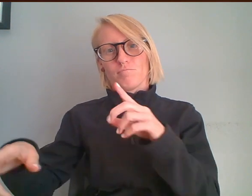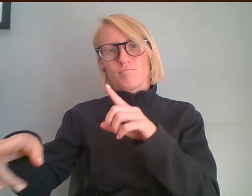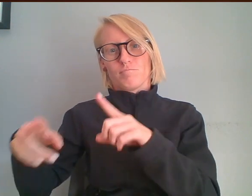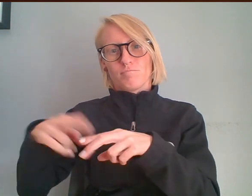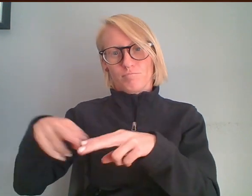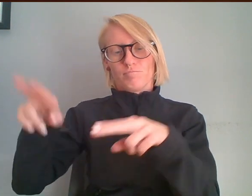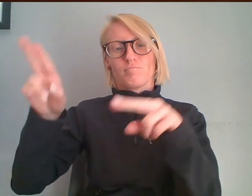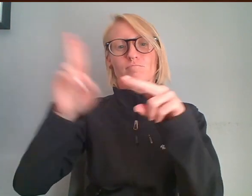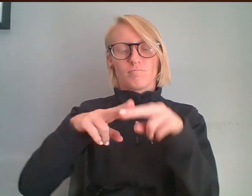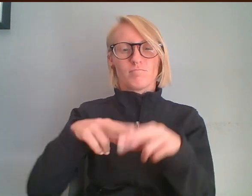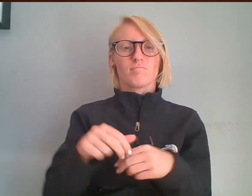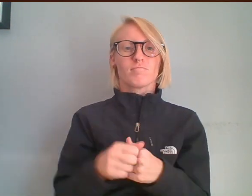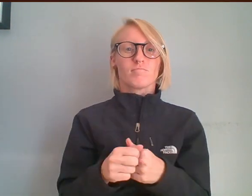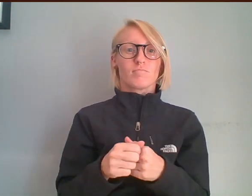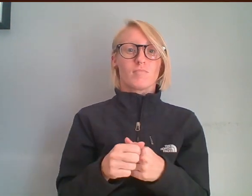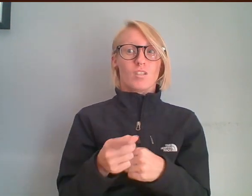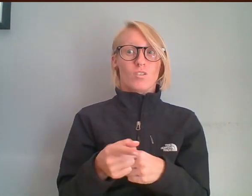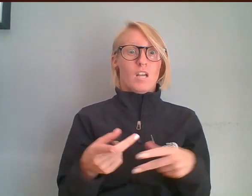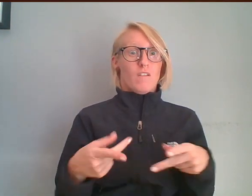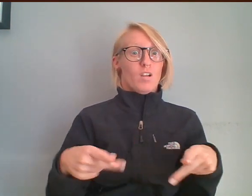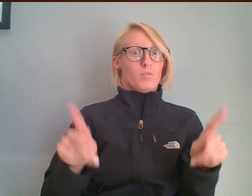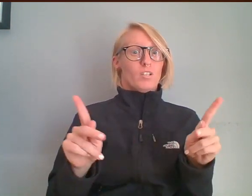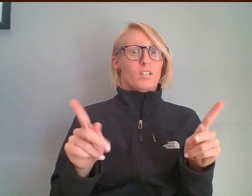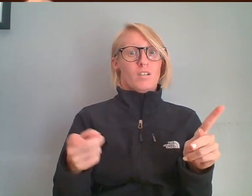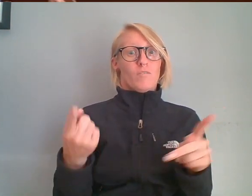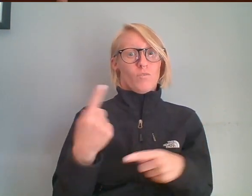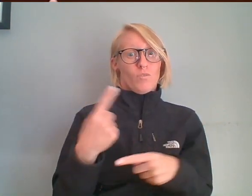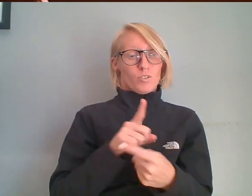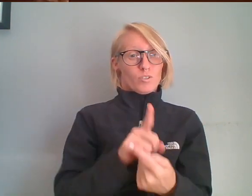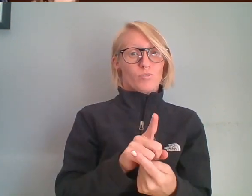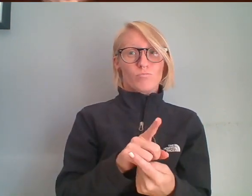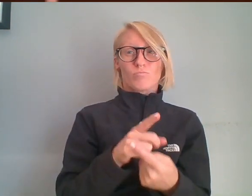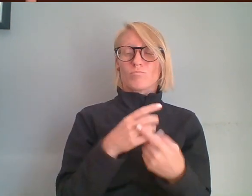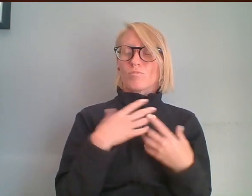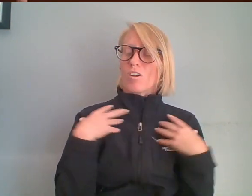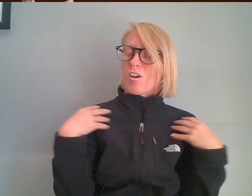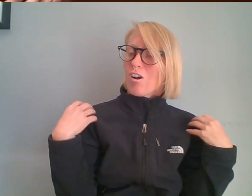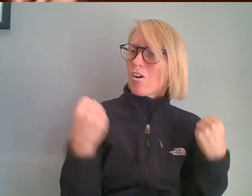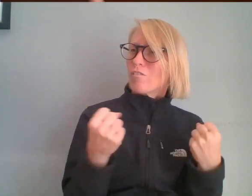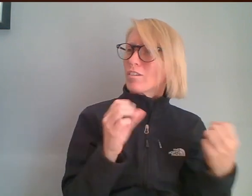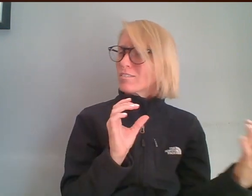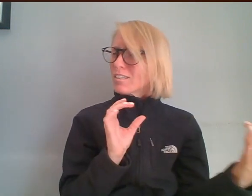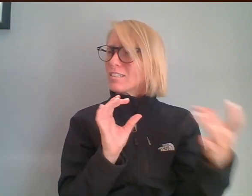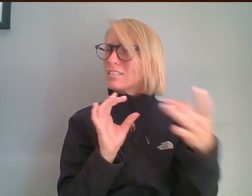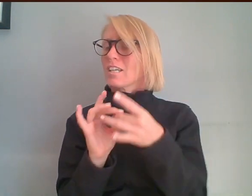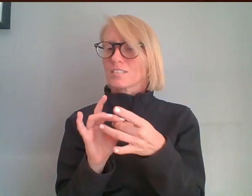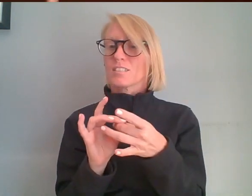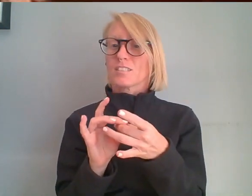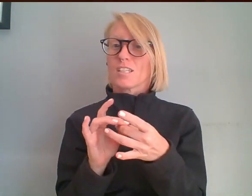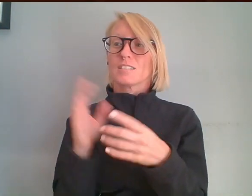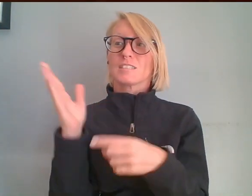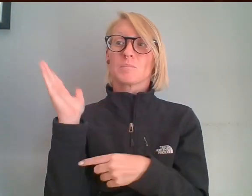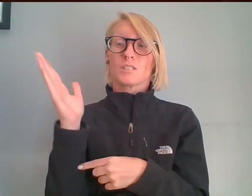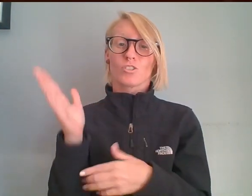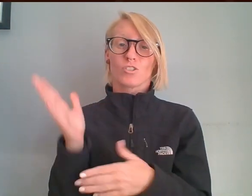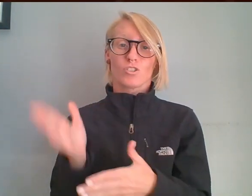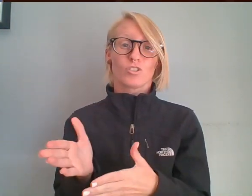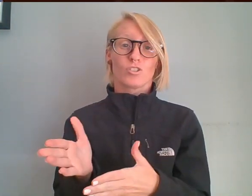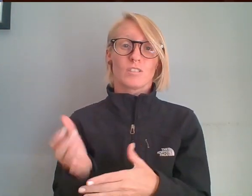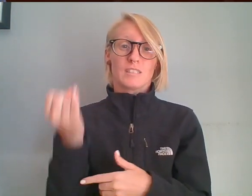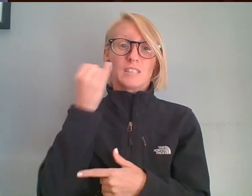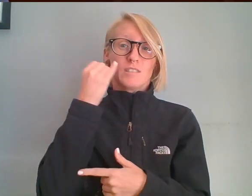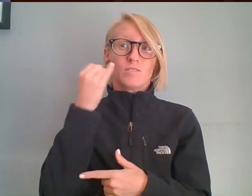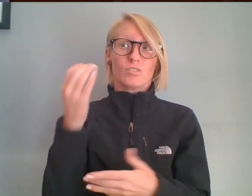Ultimately, you have the opportunity before you to become more compelling, more confident, more connected as a speaker if you leverage